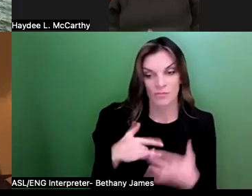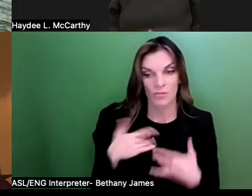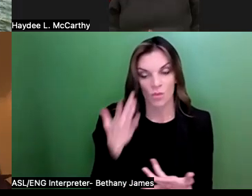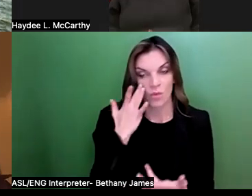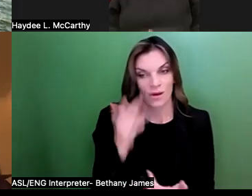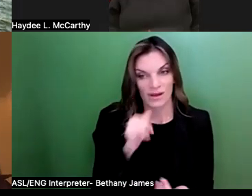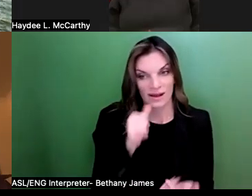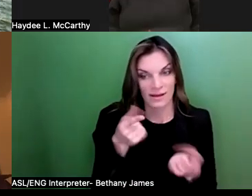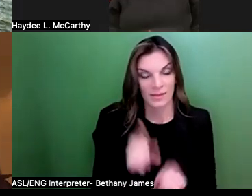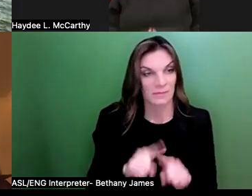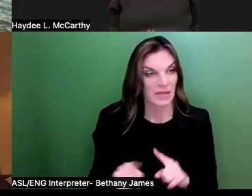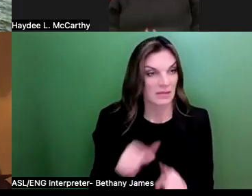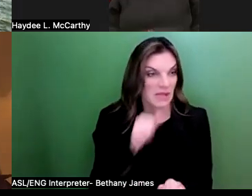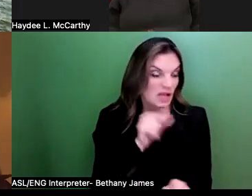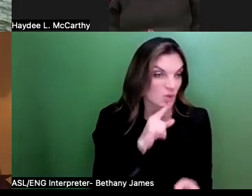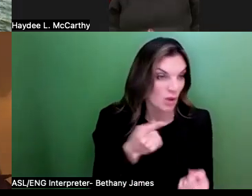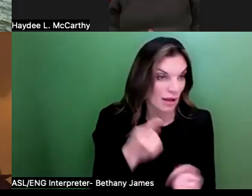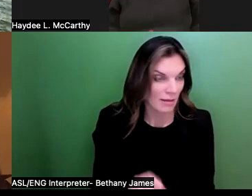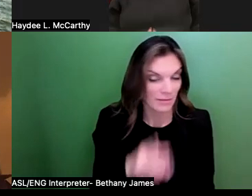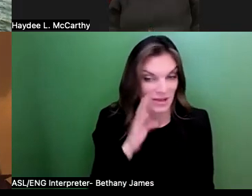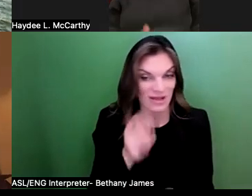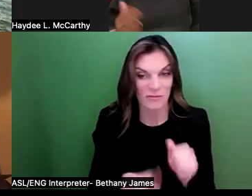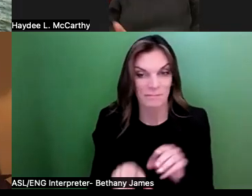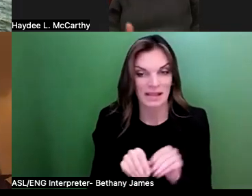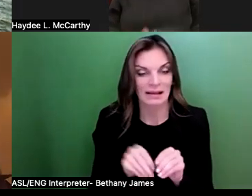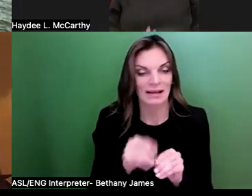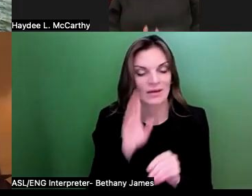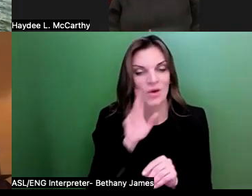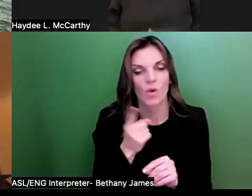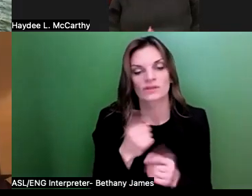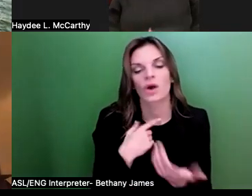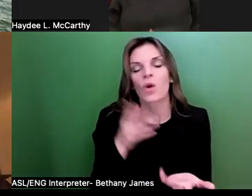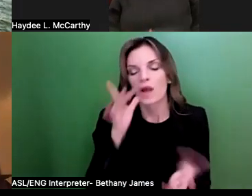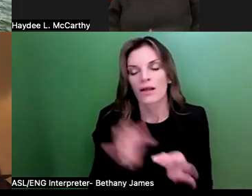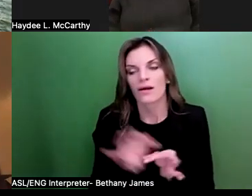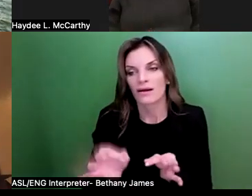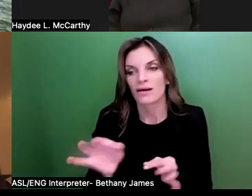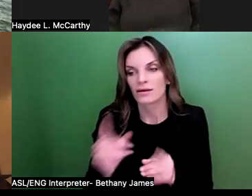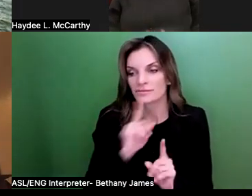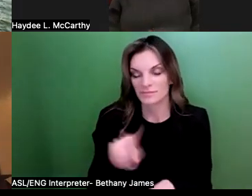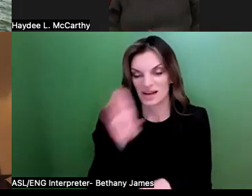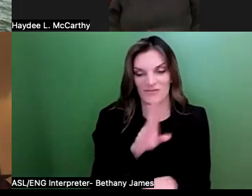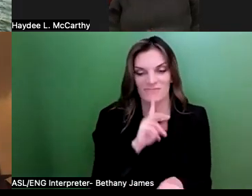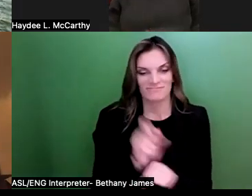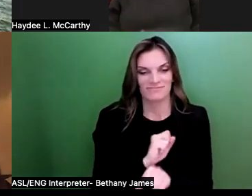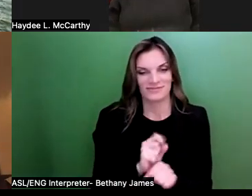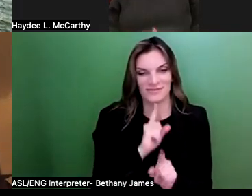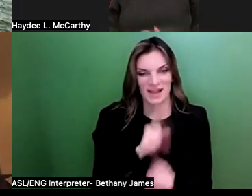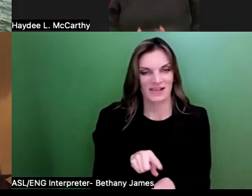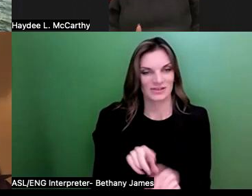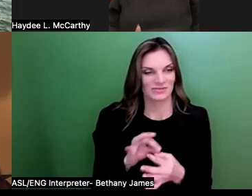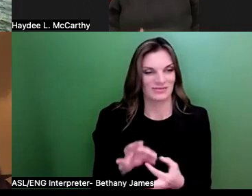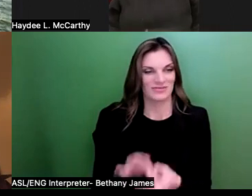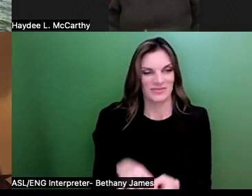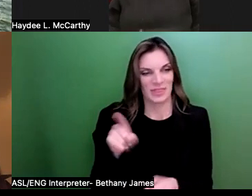that. And I don't know whatever transpired, because every meeting they would say, well, we'll get back to you on that, and never actually answered the question in regards to dredging that